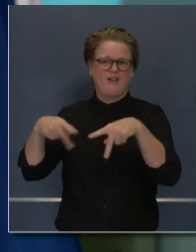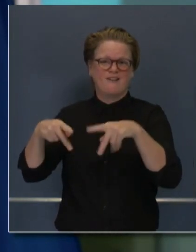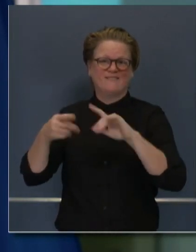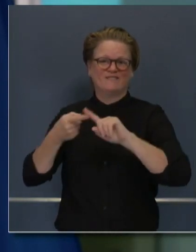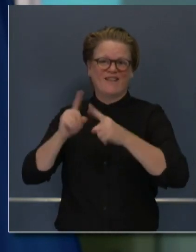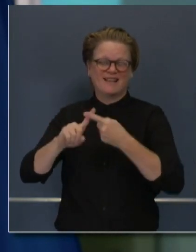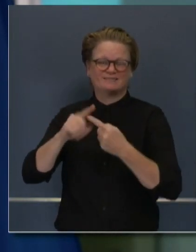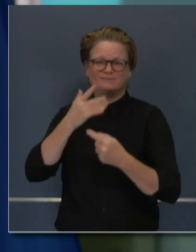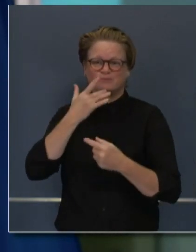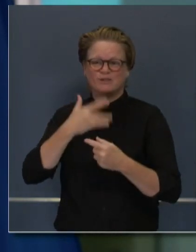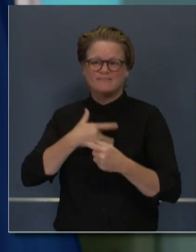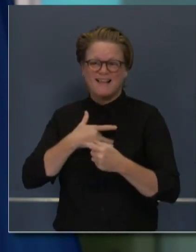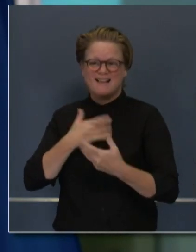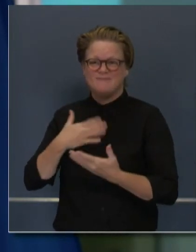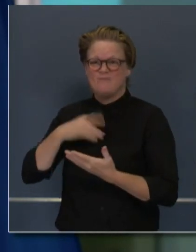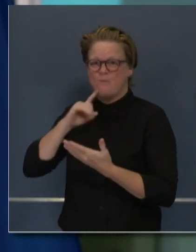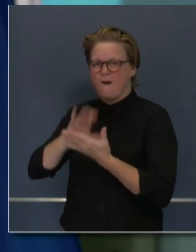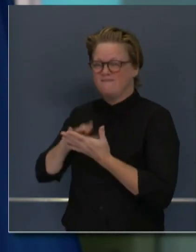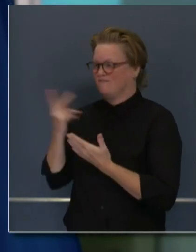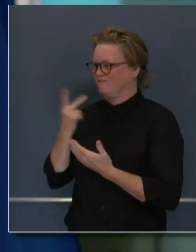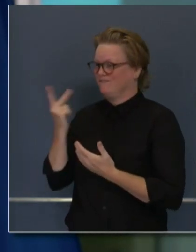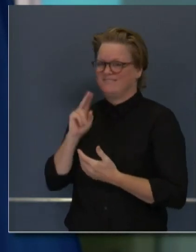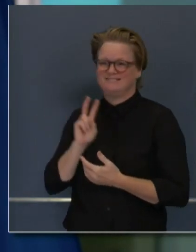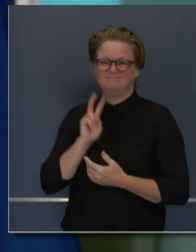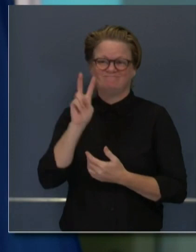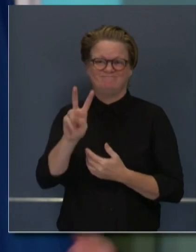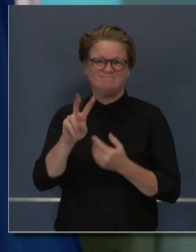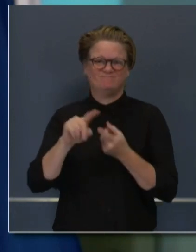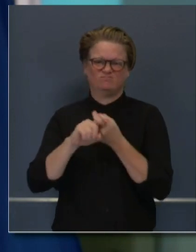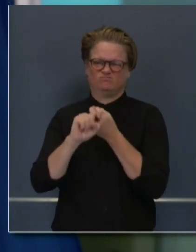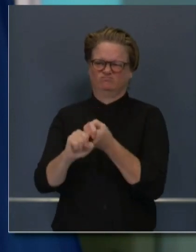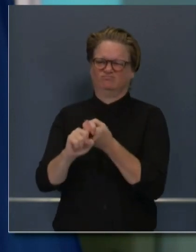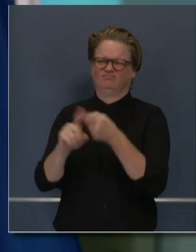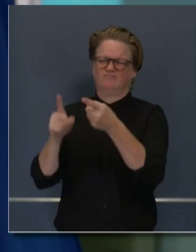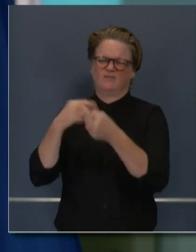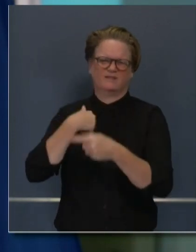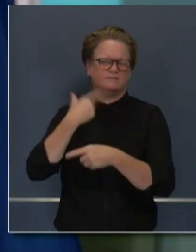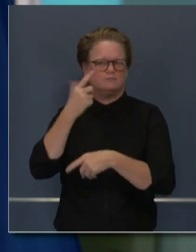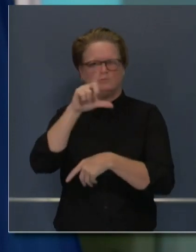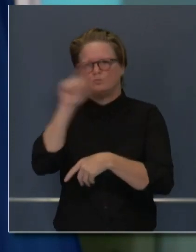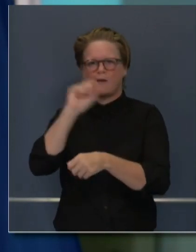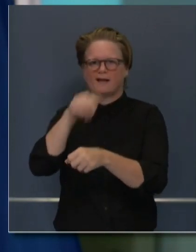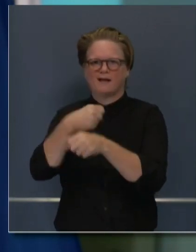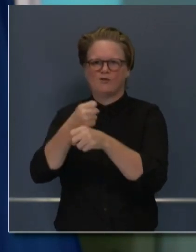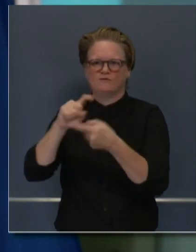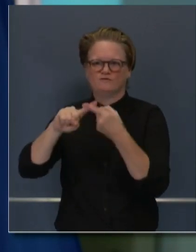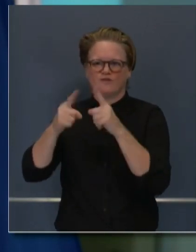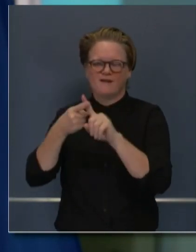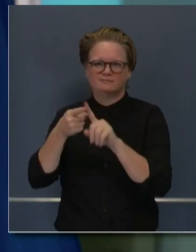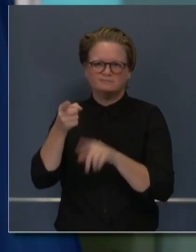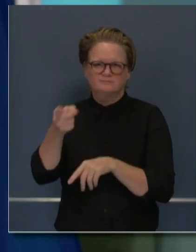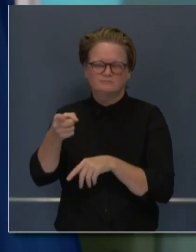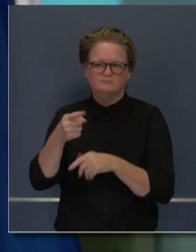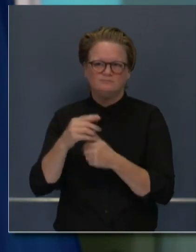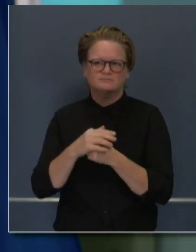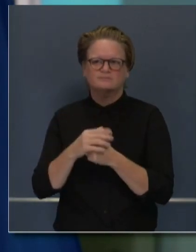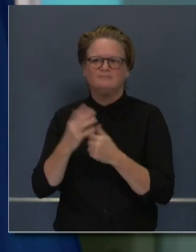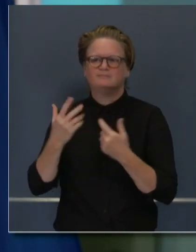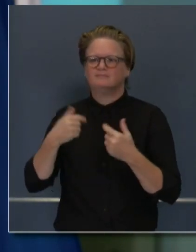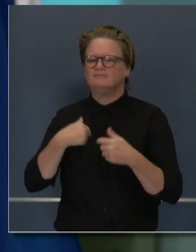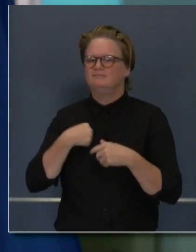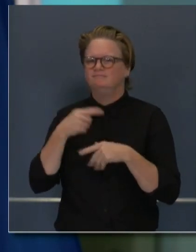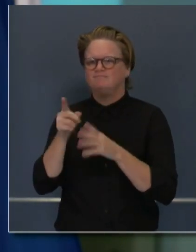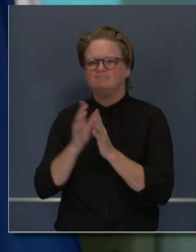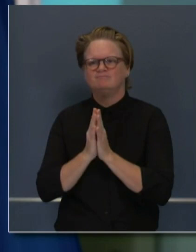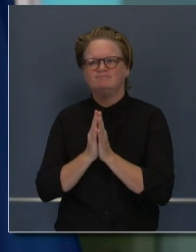20 years, and a friend that had, well, put a lot of time and energy into his 50th birthday. It was in